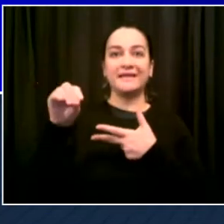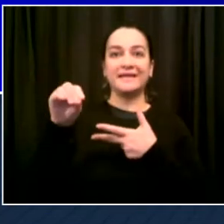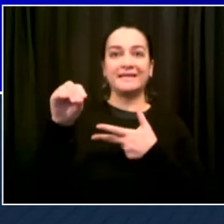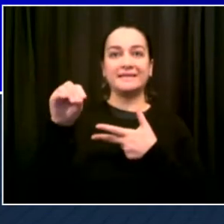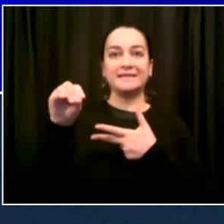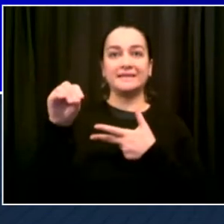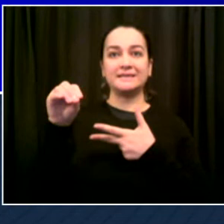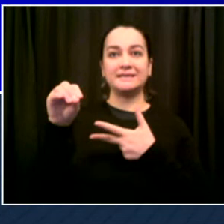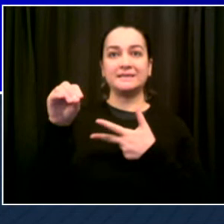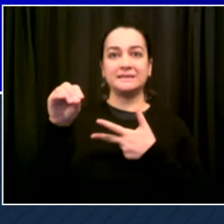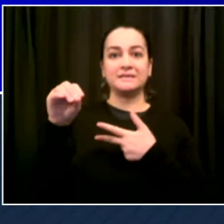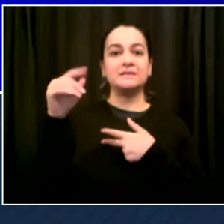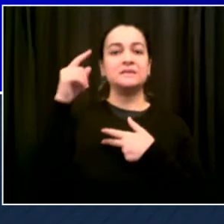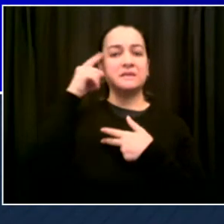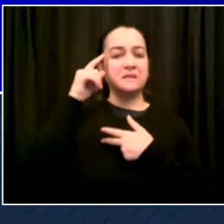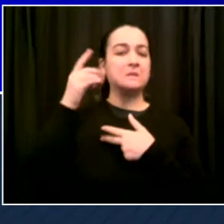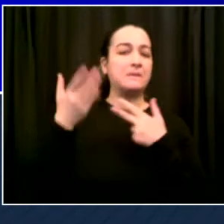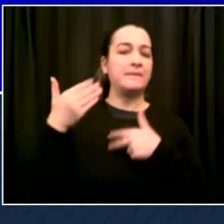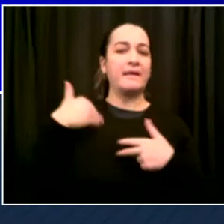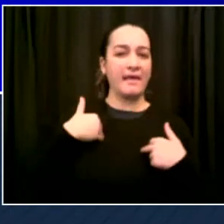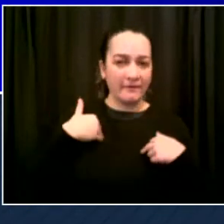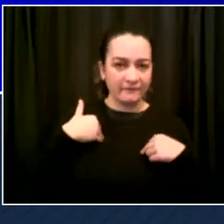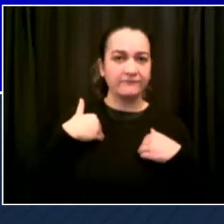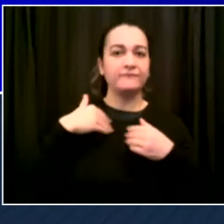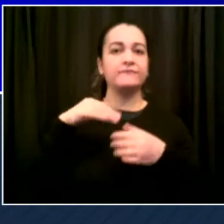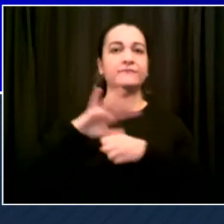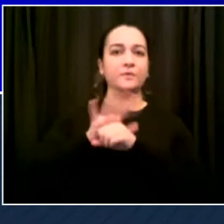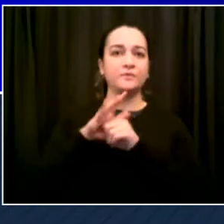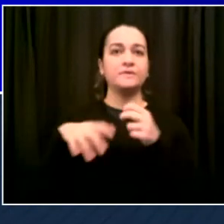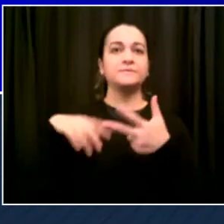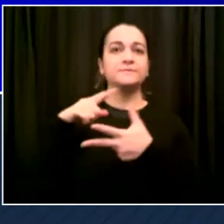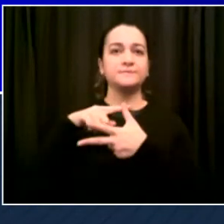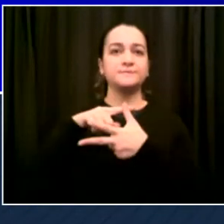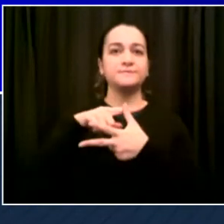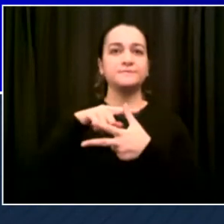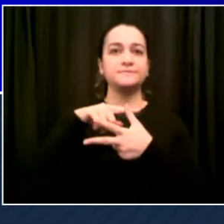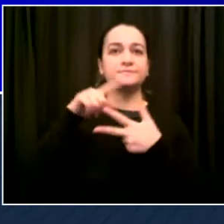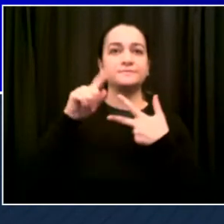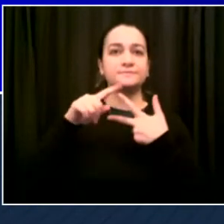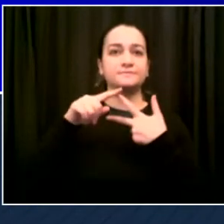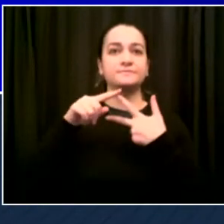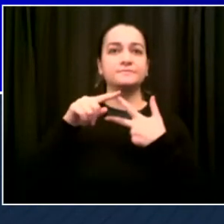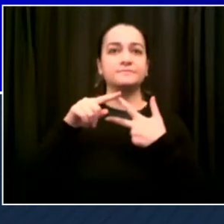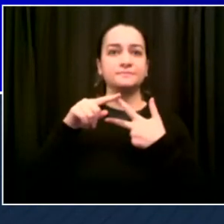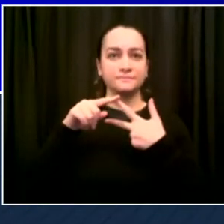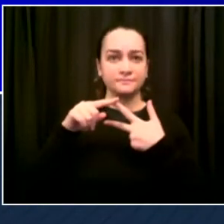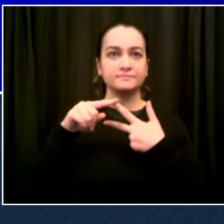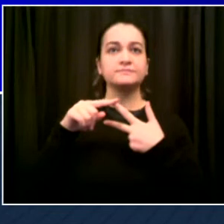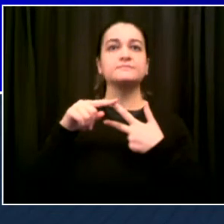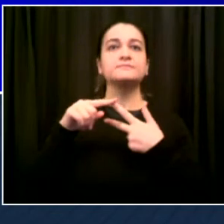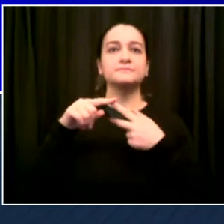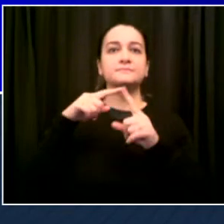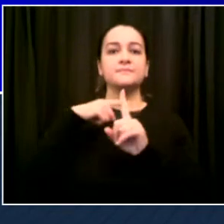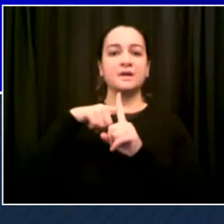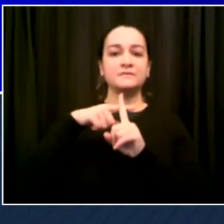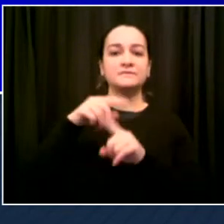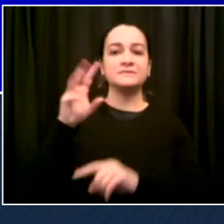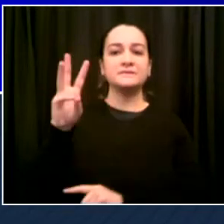level, 65.79%. And then the hospitalization rate, 5.17 per